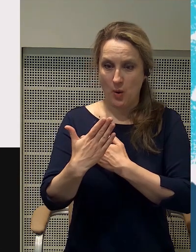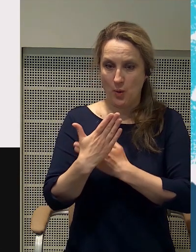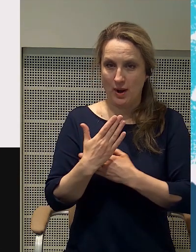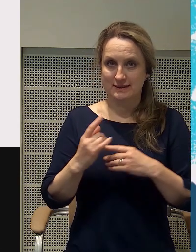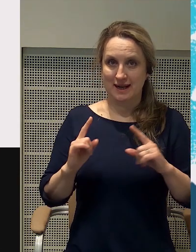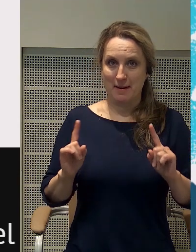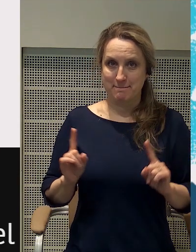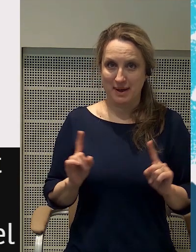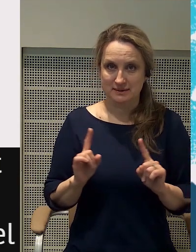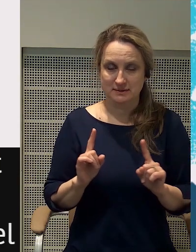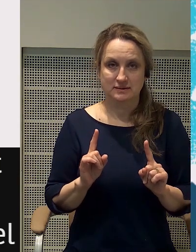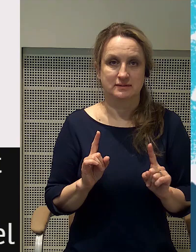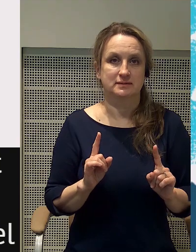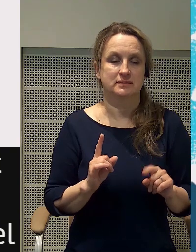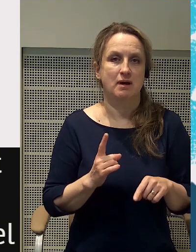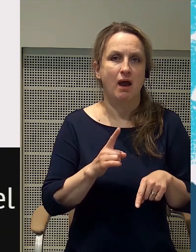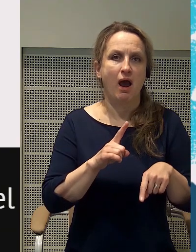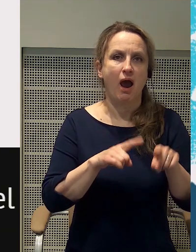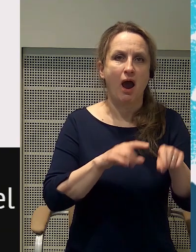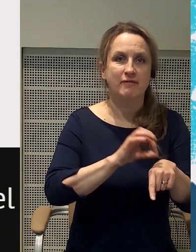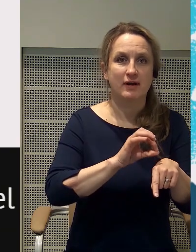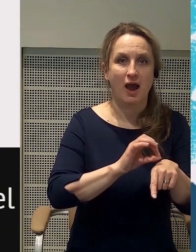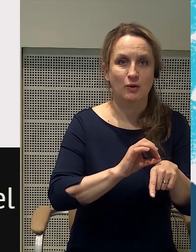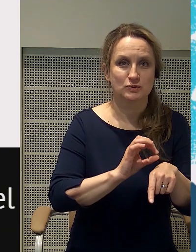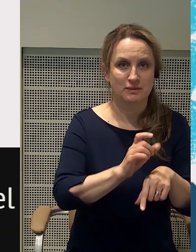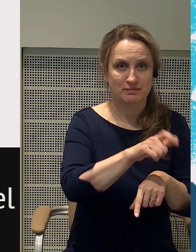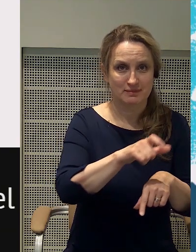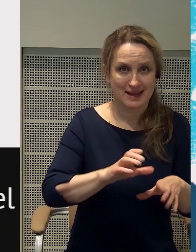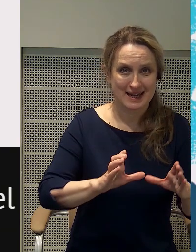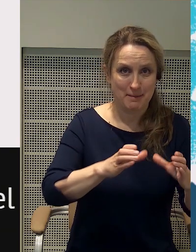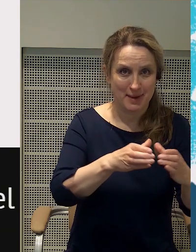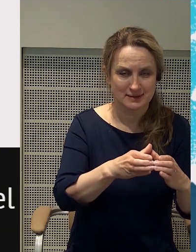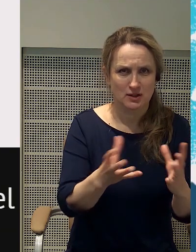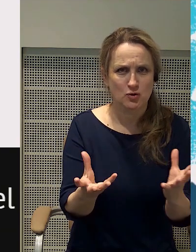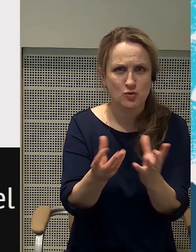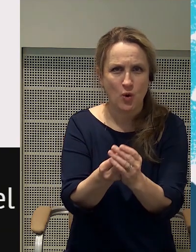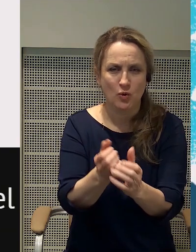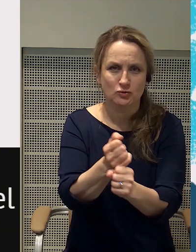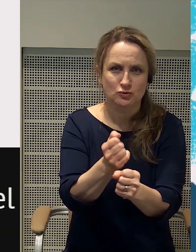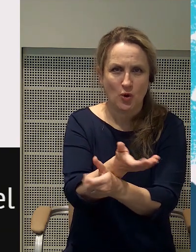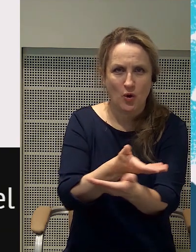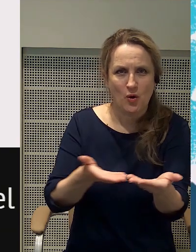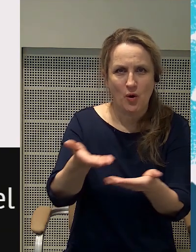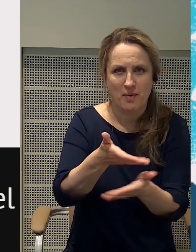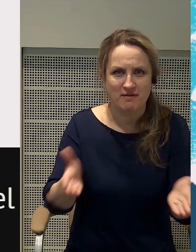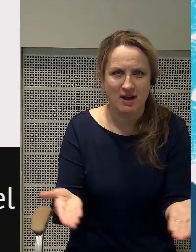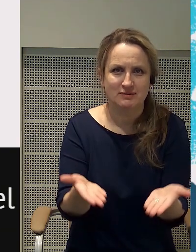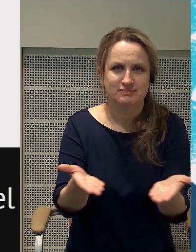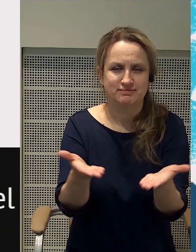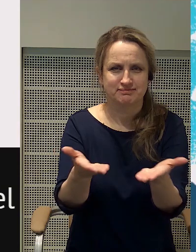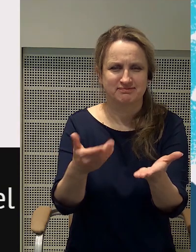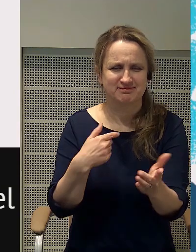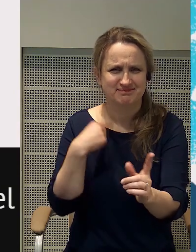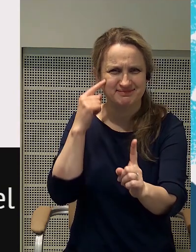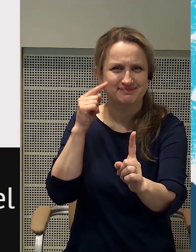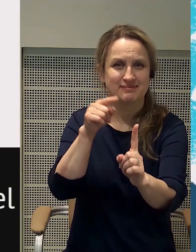vision is a future where patients and citizens have a meaningful voice and are integral partners in shaping the development